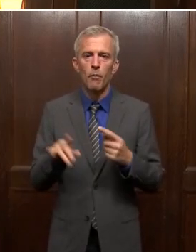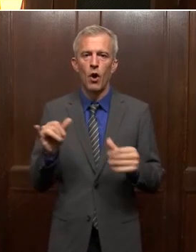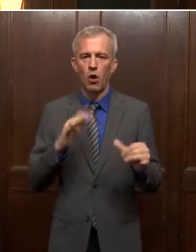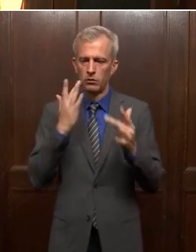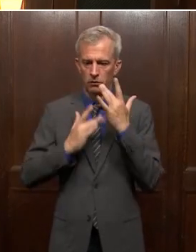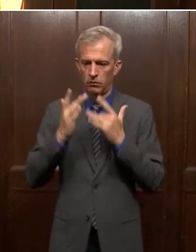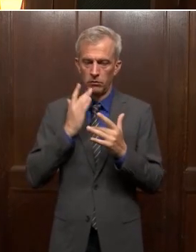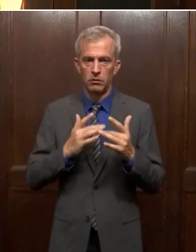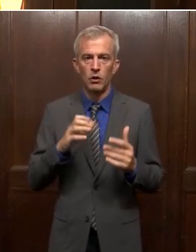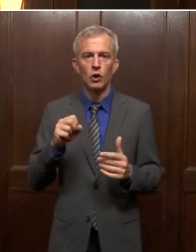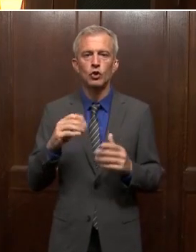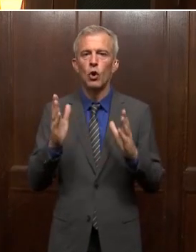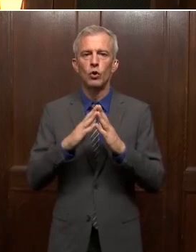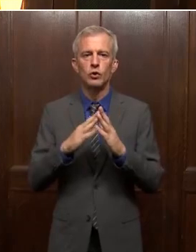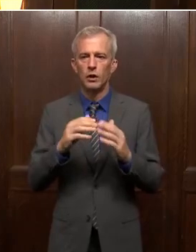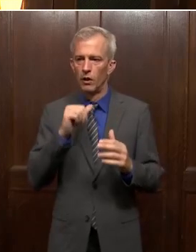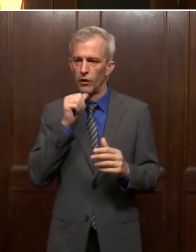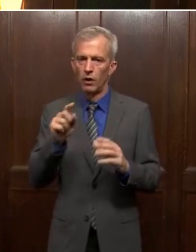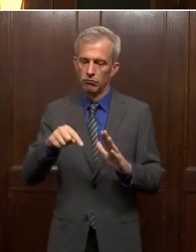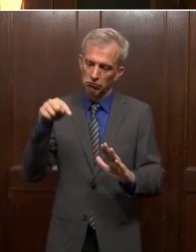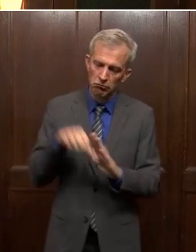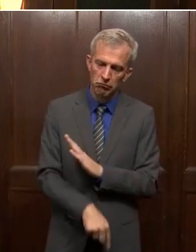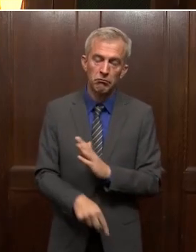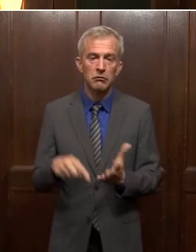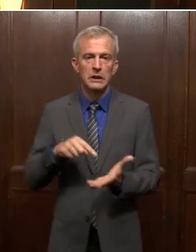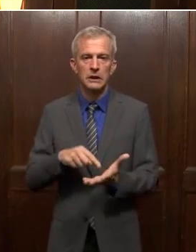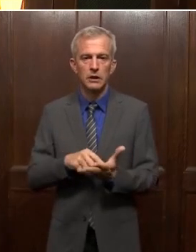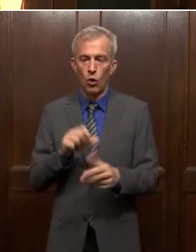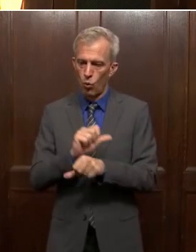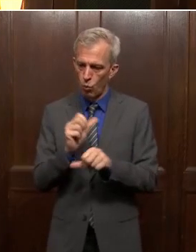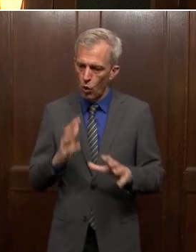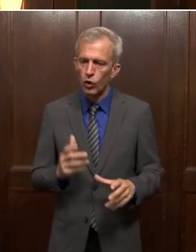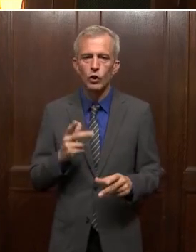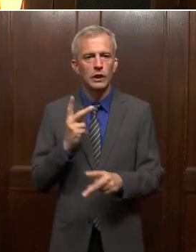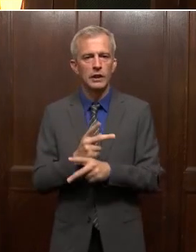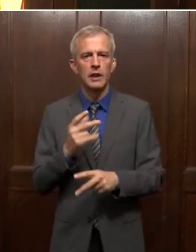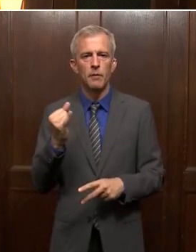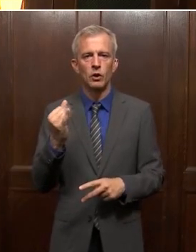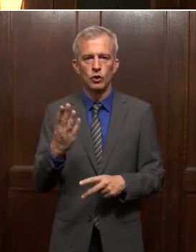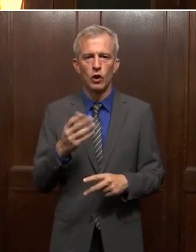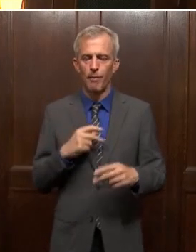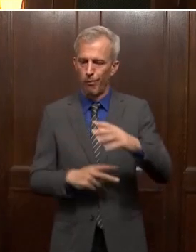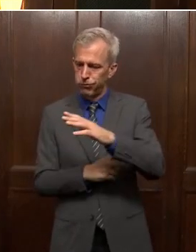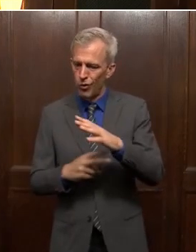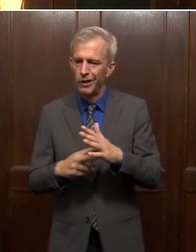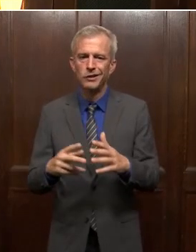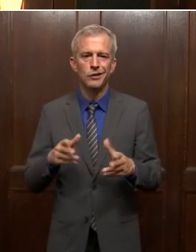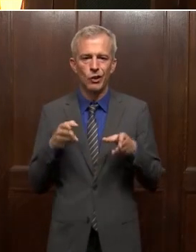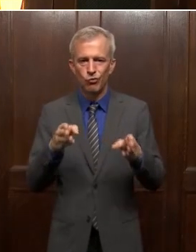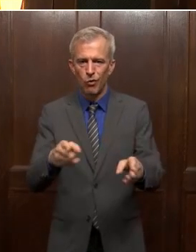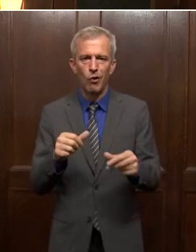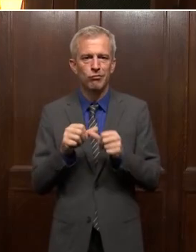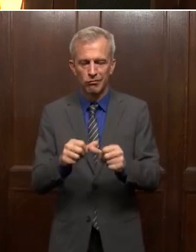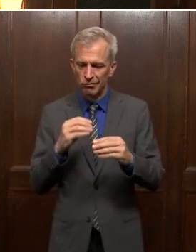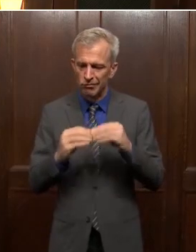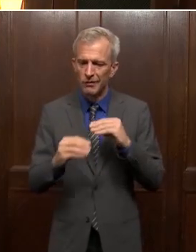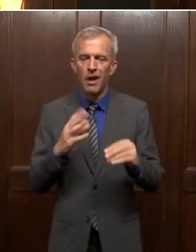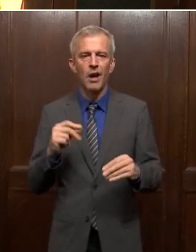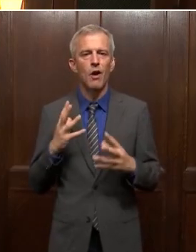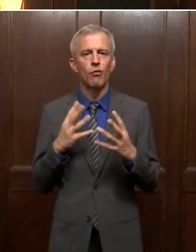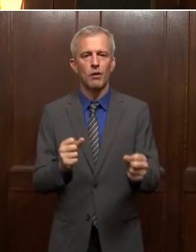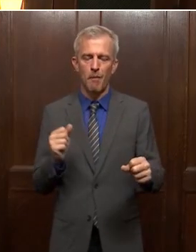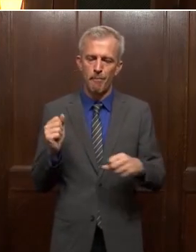default on debt, so workers can keep their jobs, so that infrastructure can continue to be built, so that our recovery comes back stronger